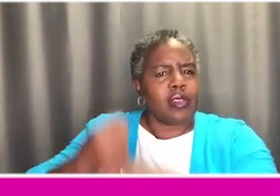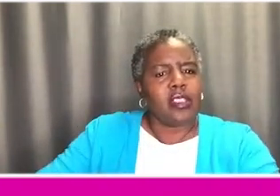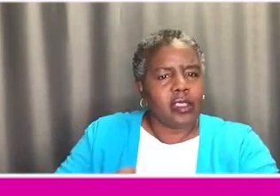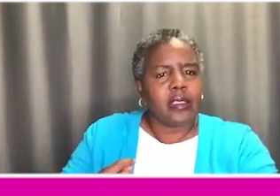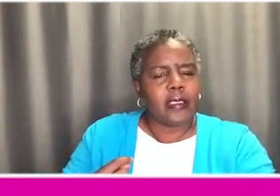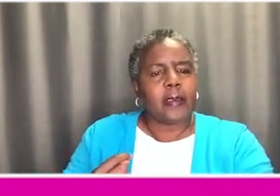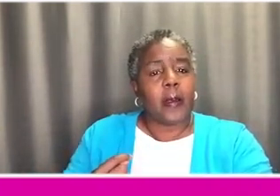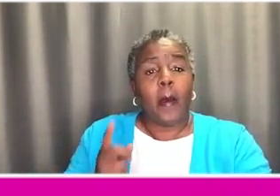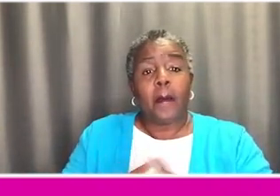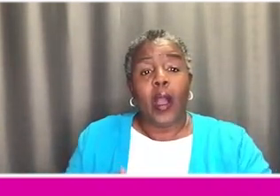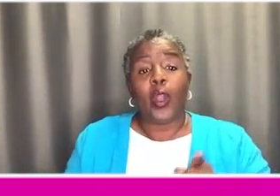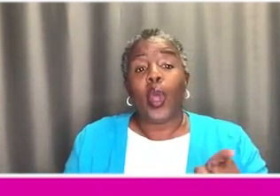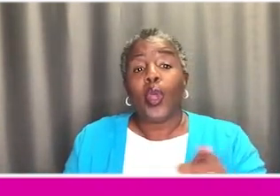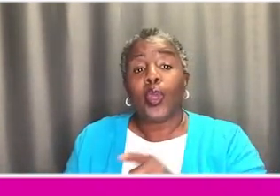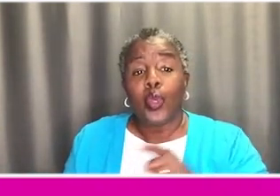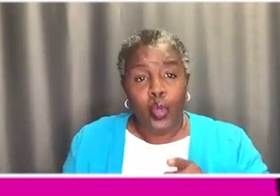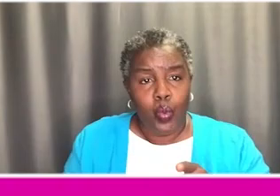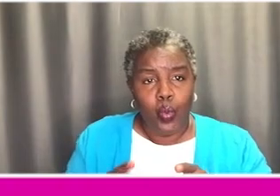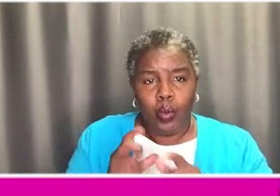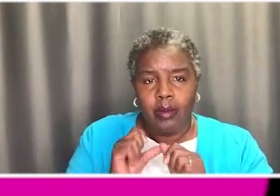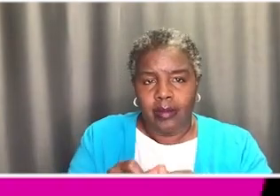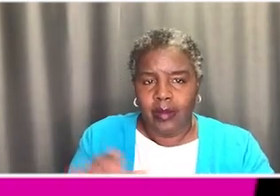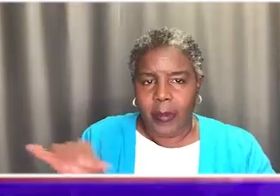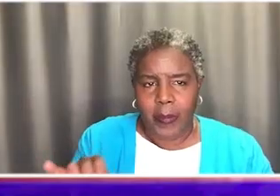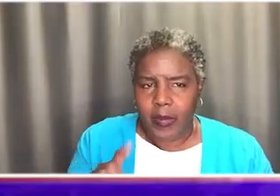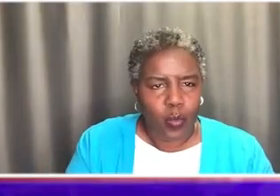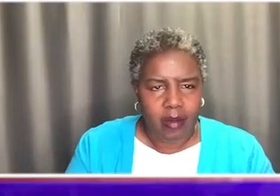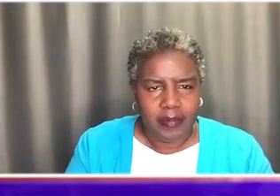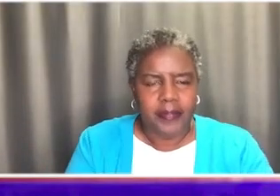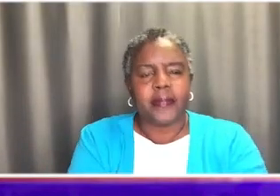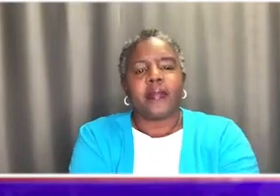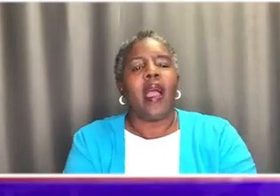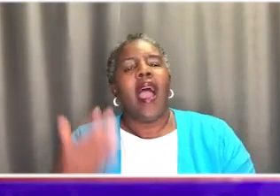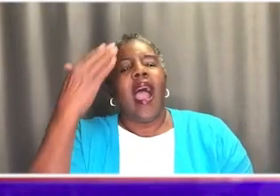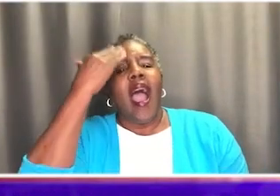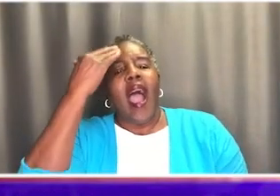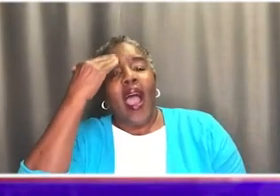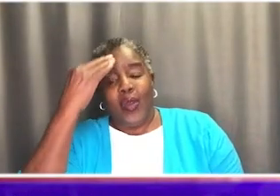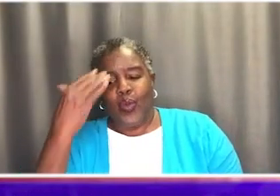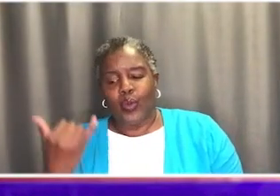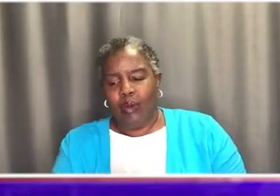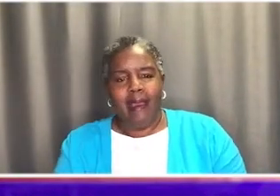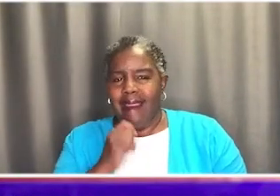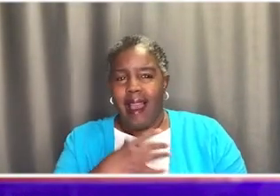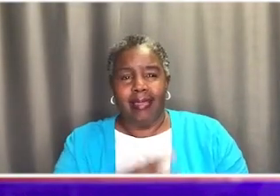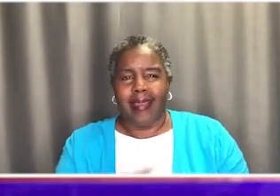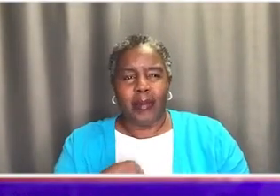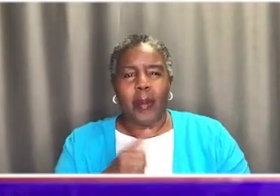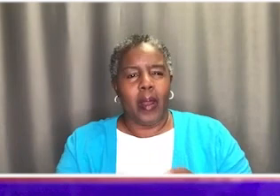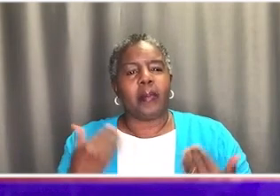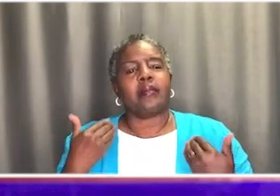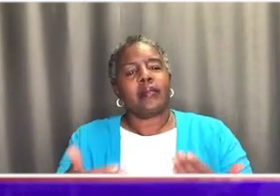whole, but you remain the same. Oh, Lord, I know they weren't going to like me today, but I'm going to keep